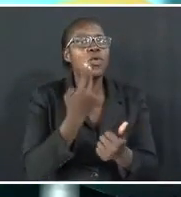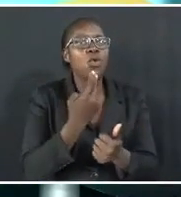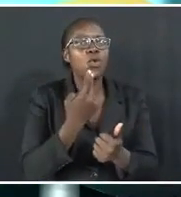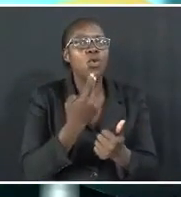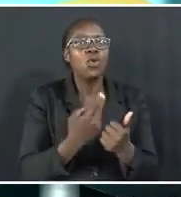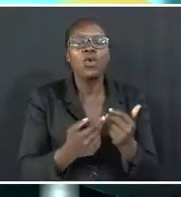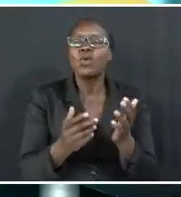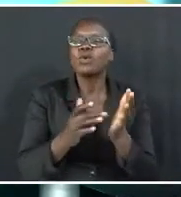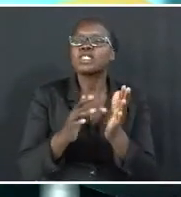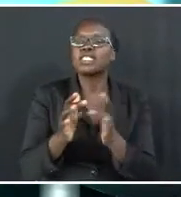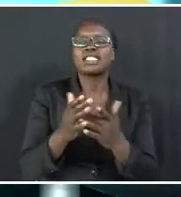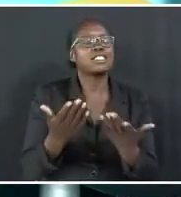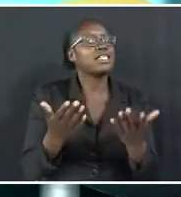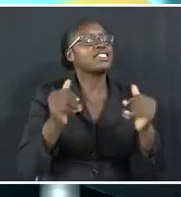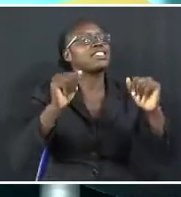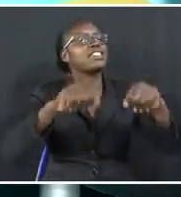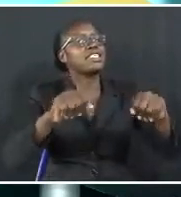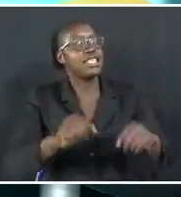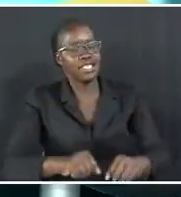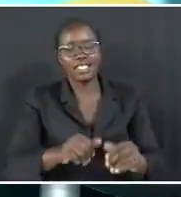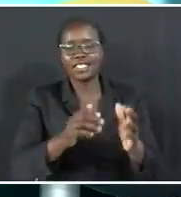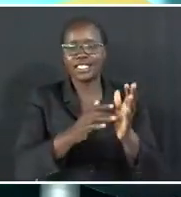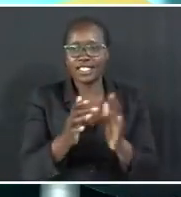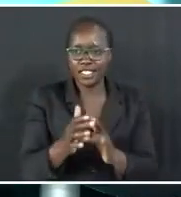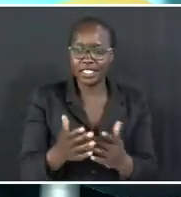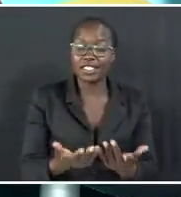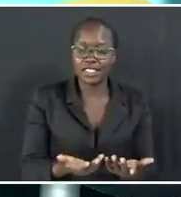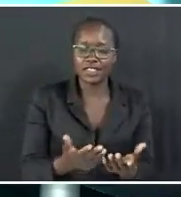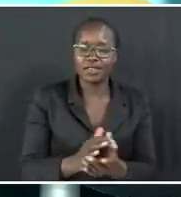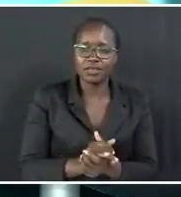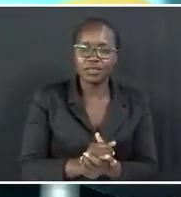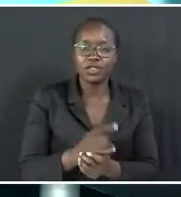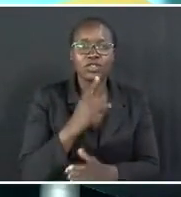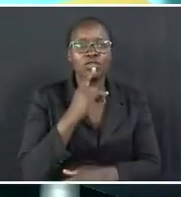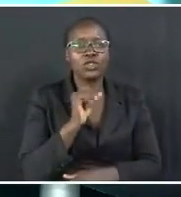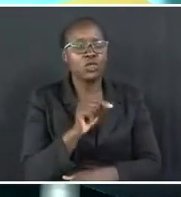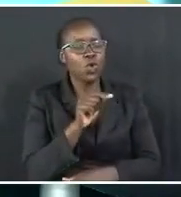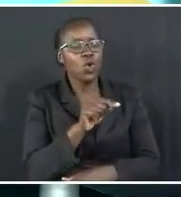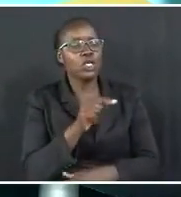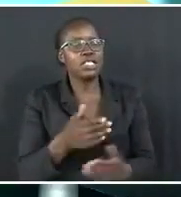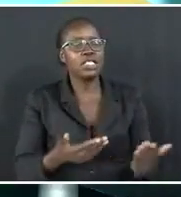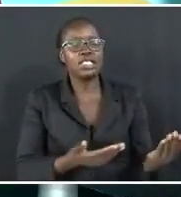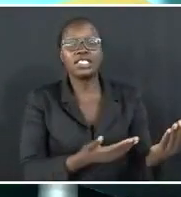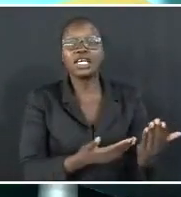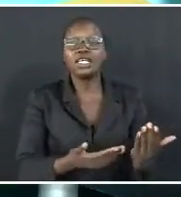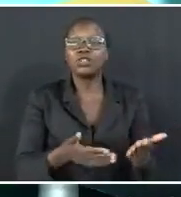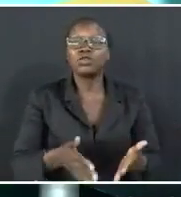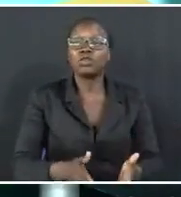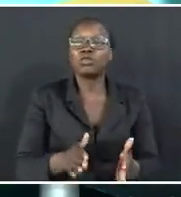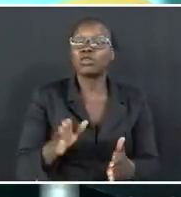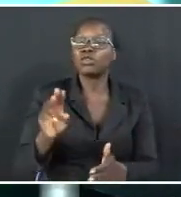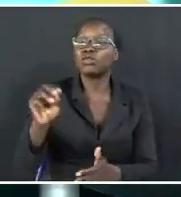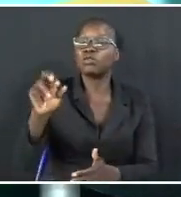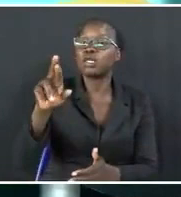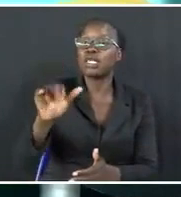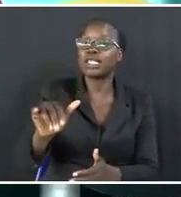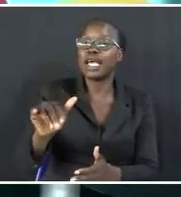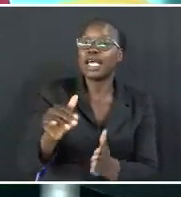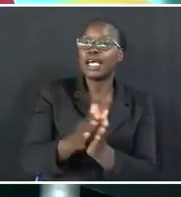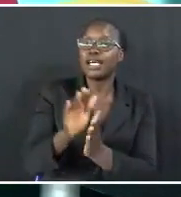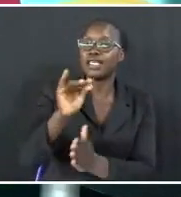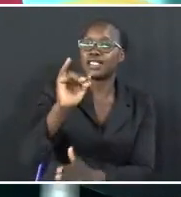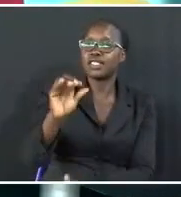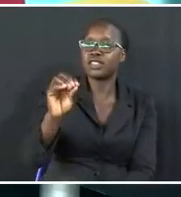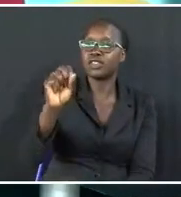about? Yes, Jesus. So this child was born to Mary and Joseph.